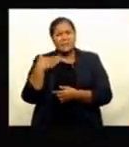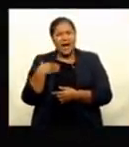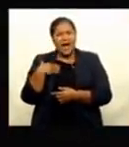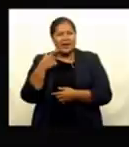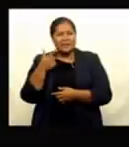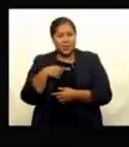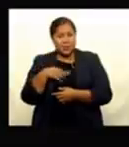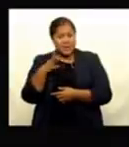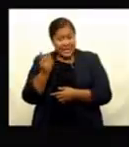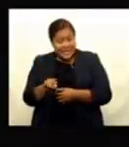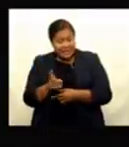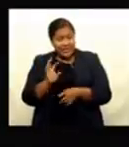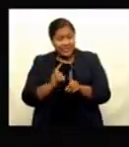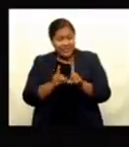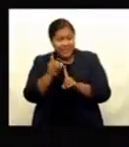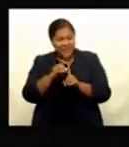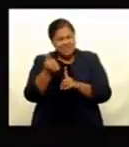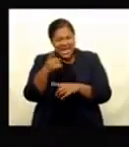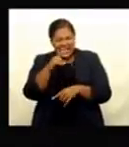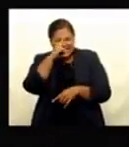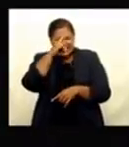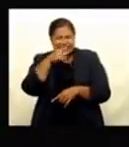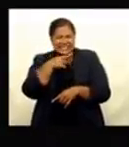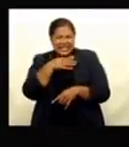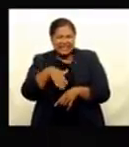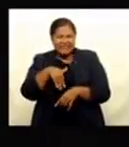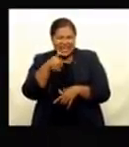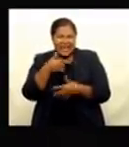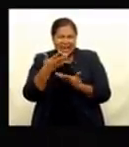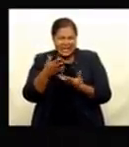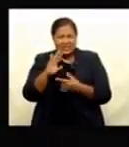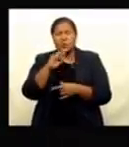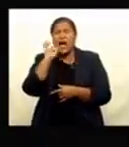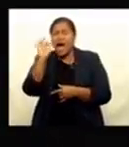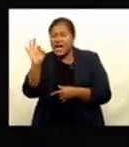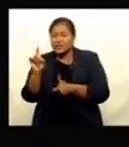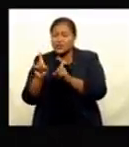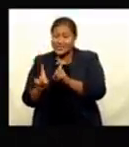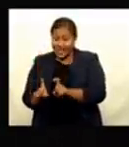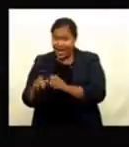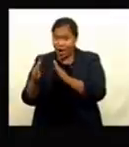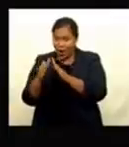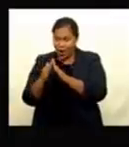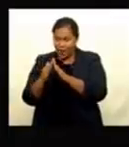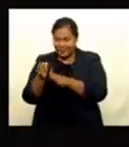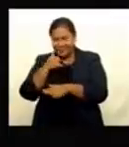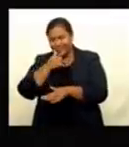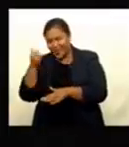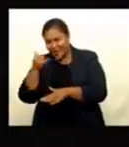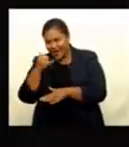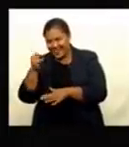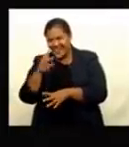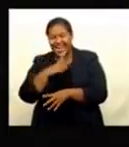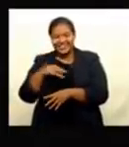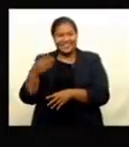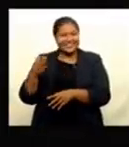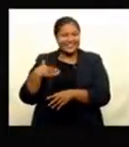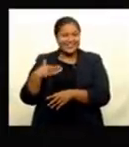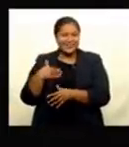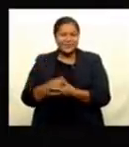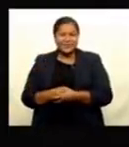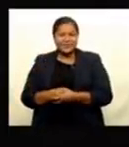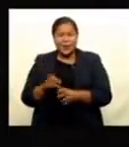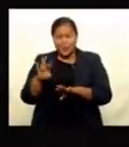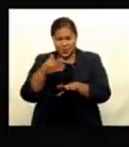they develop any COVID-like symptoms, they have been urged to stay at home and contact the relevant authorities. With